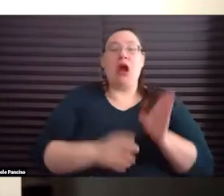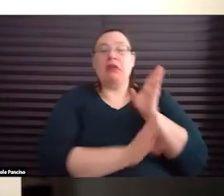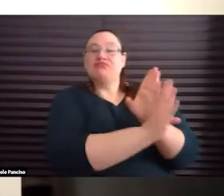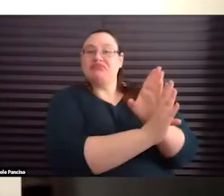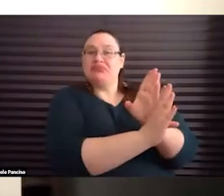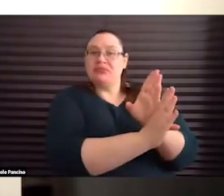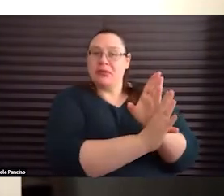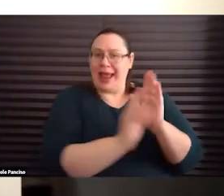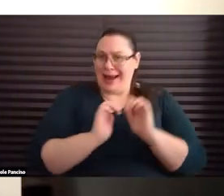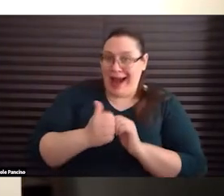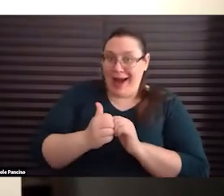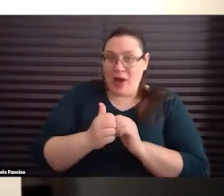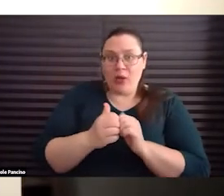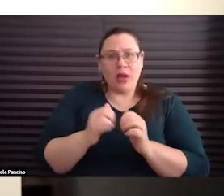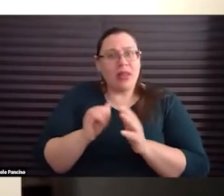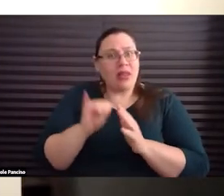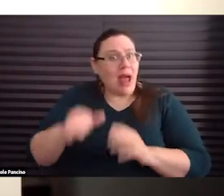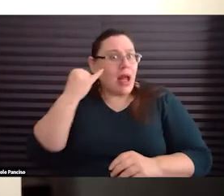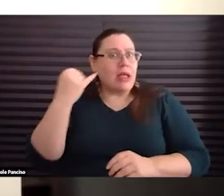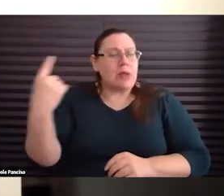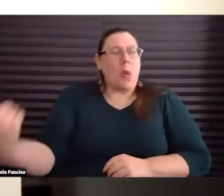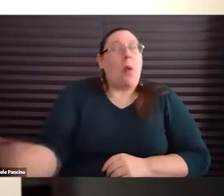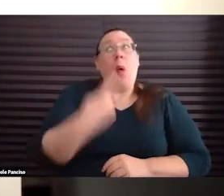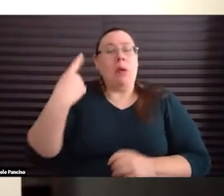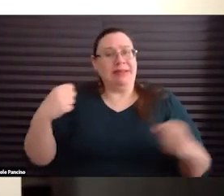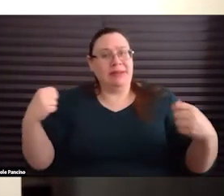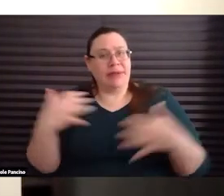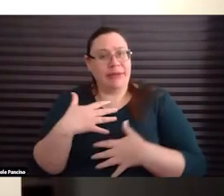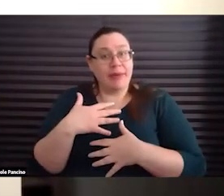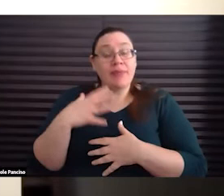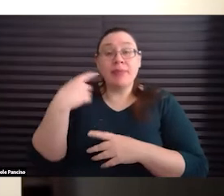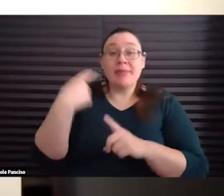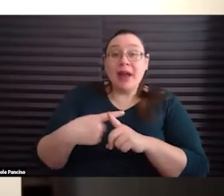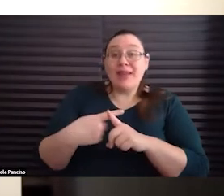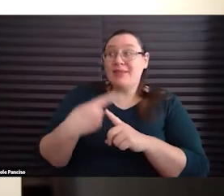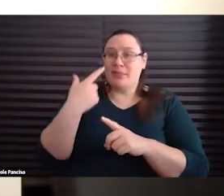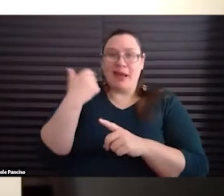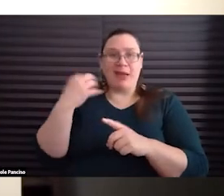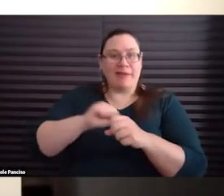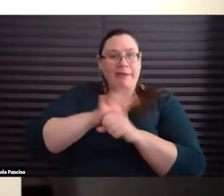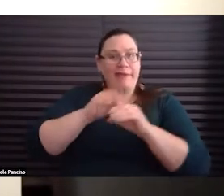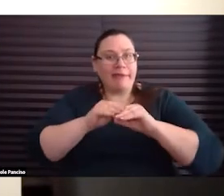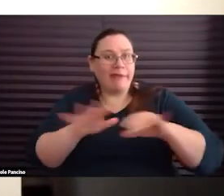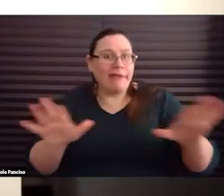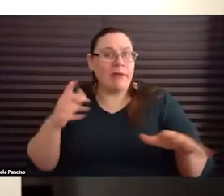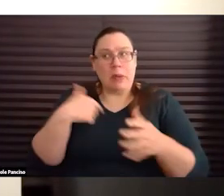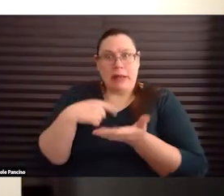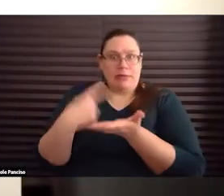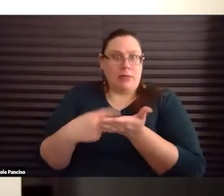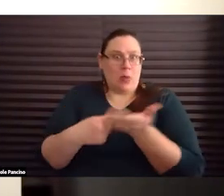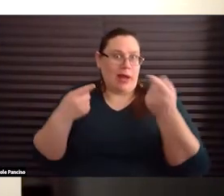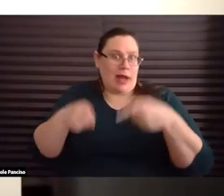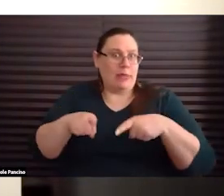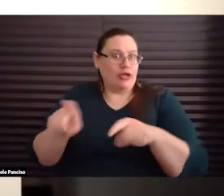always frightening. And I should add, you know, that coming out of the pandemic, we can talk about what happened in the